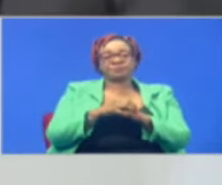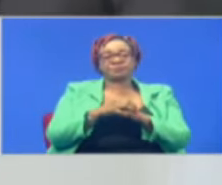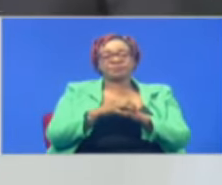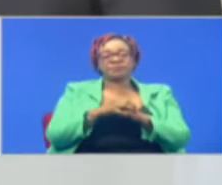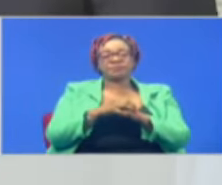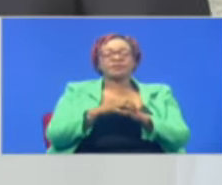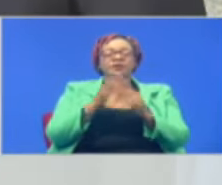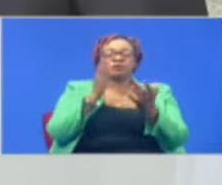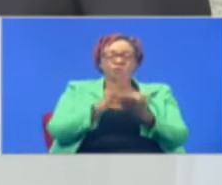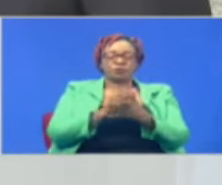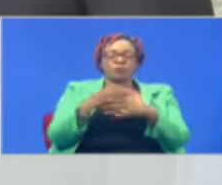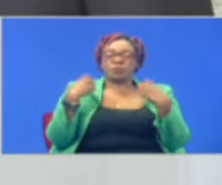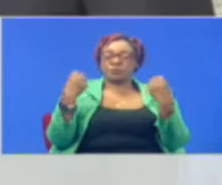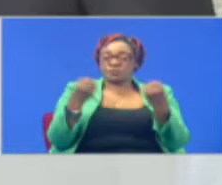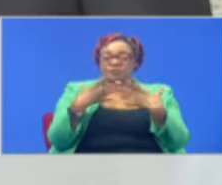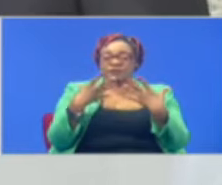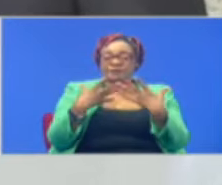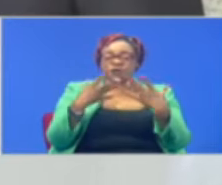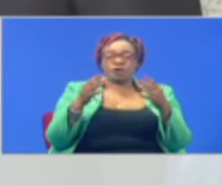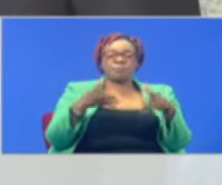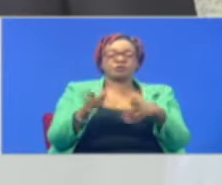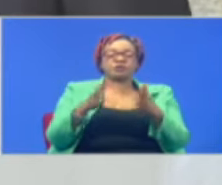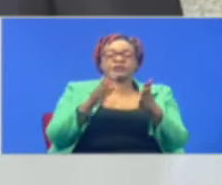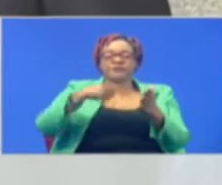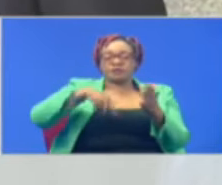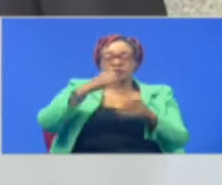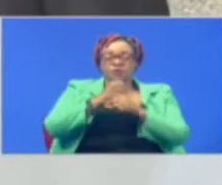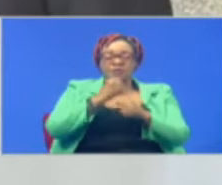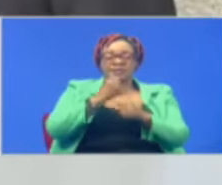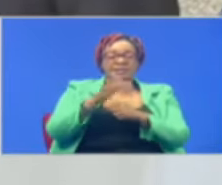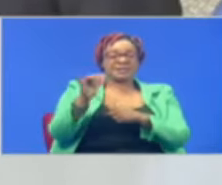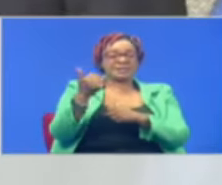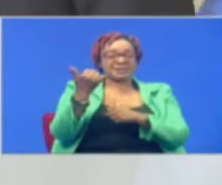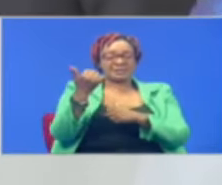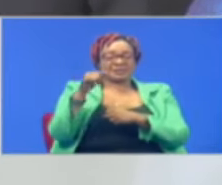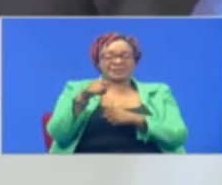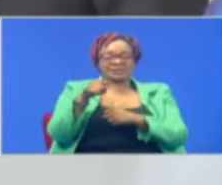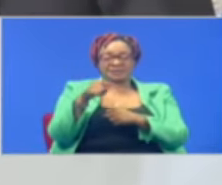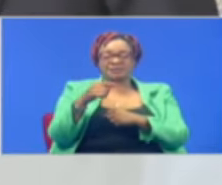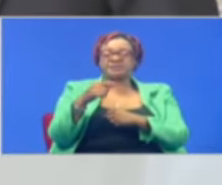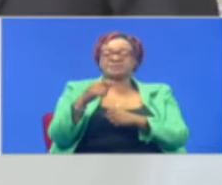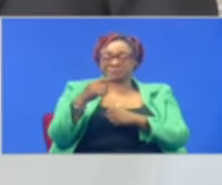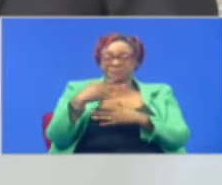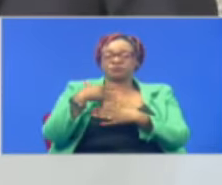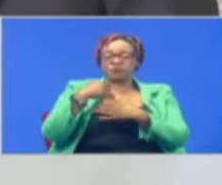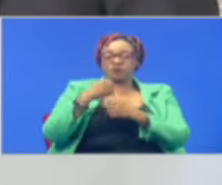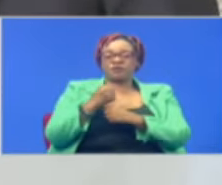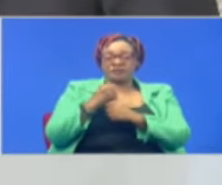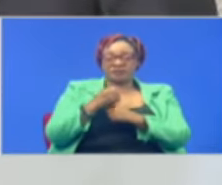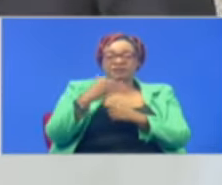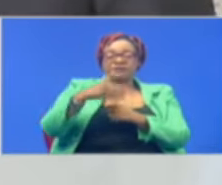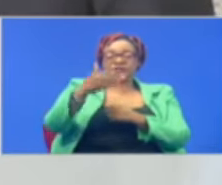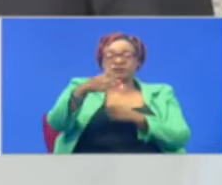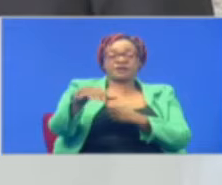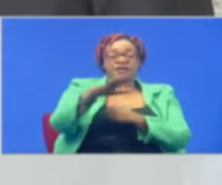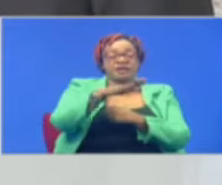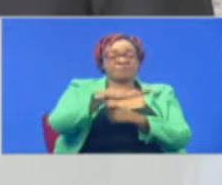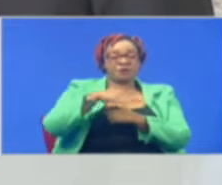wonderful opportunity for us in the Eastleigh. This is a vote of confidence in the future of this neighborhood.